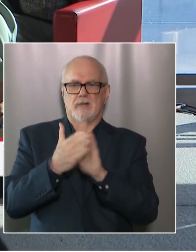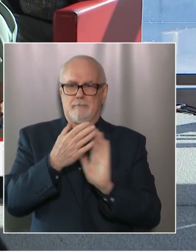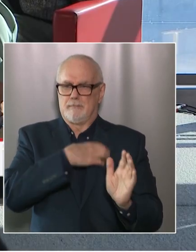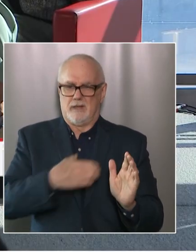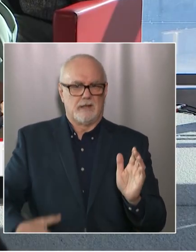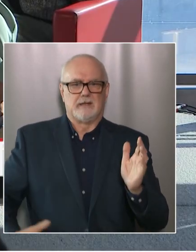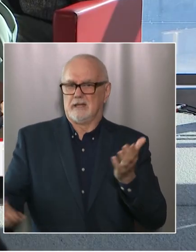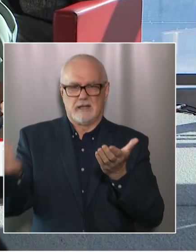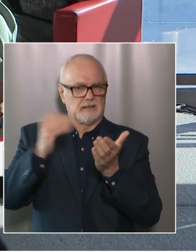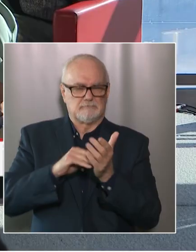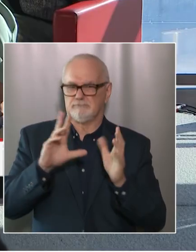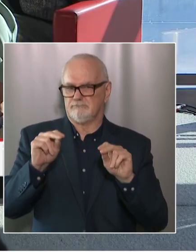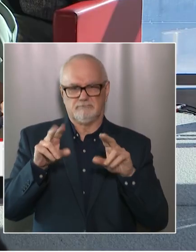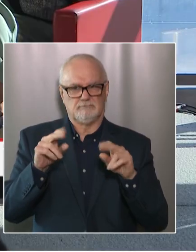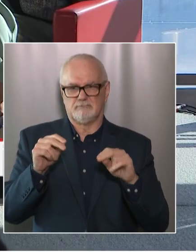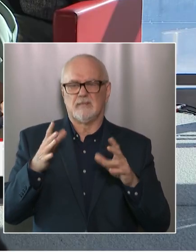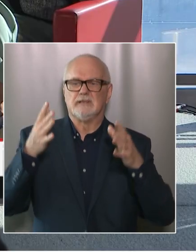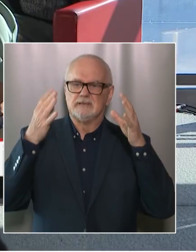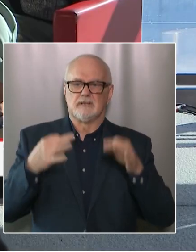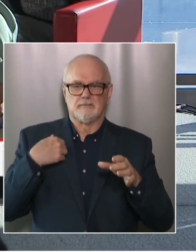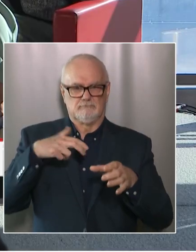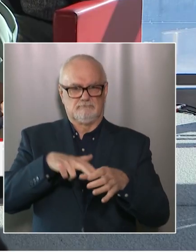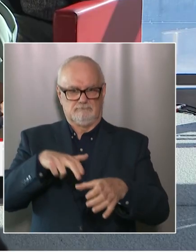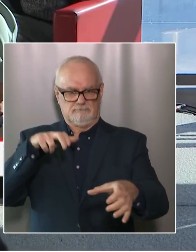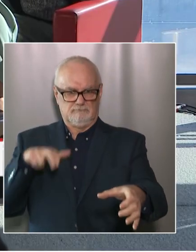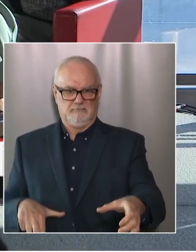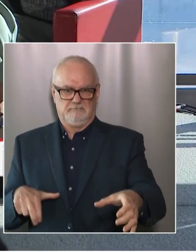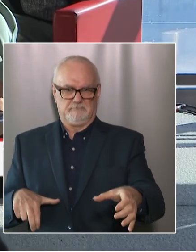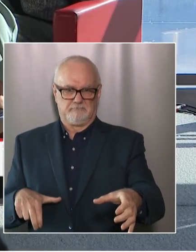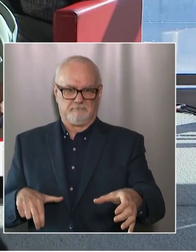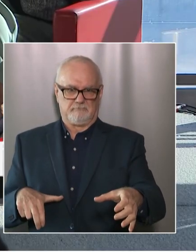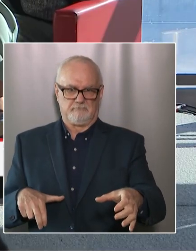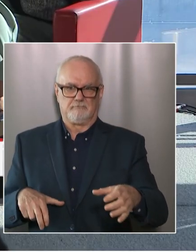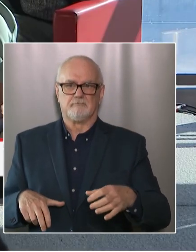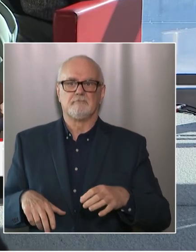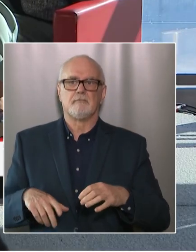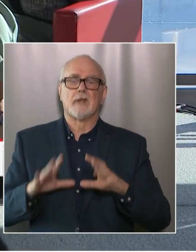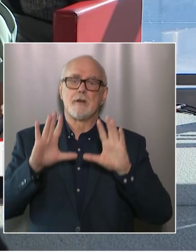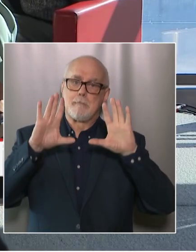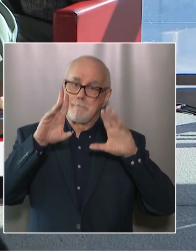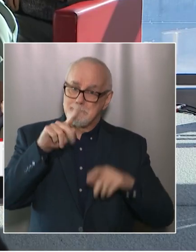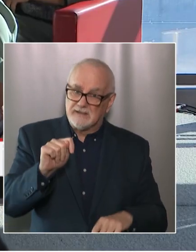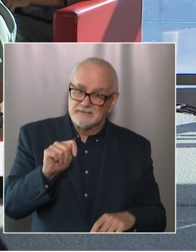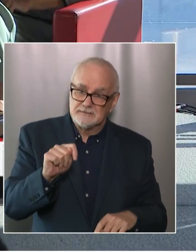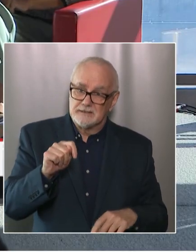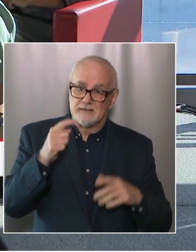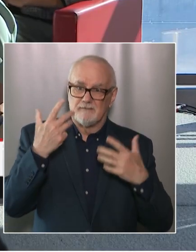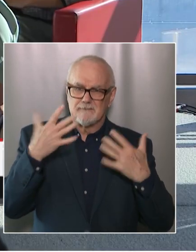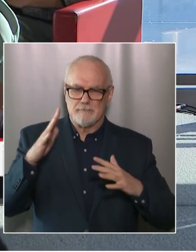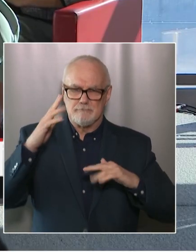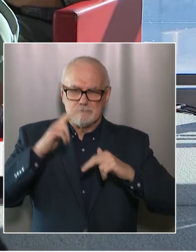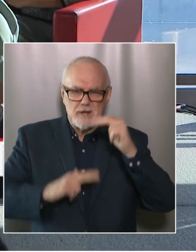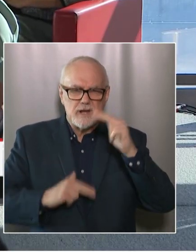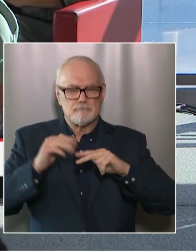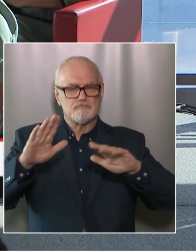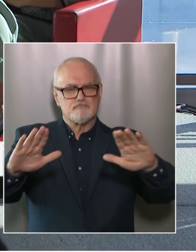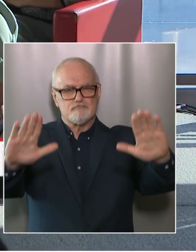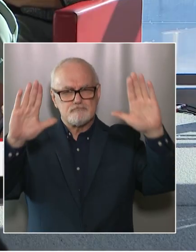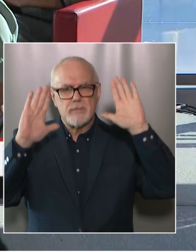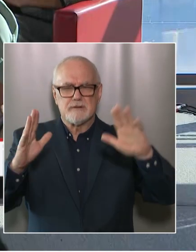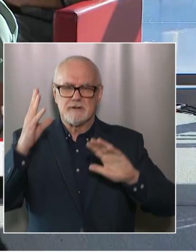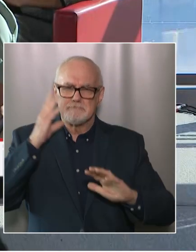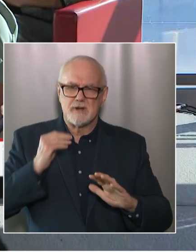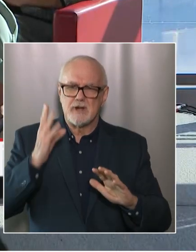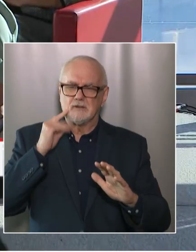an incredible platform that you have built. But there's some of those things always look really easy from the outside, and I know that sometimes they are not. They